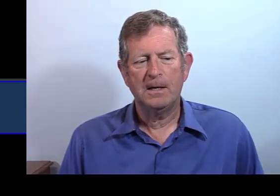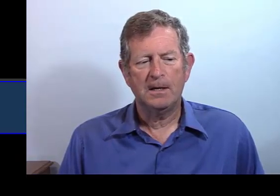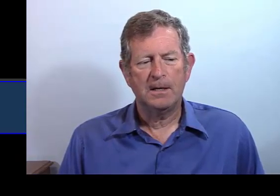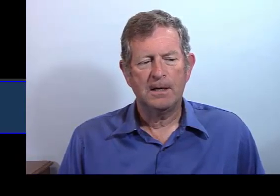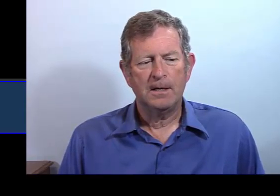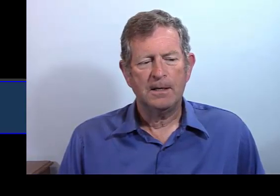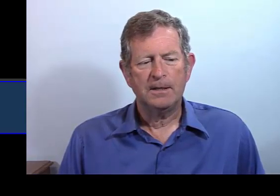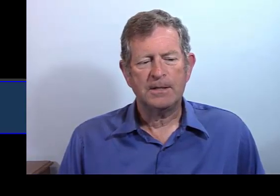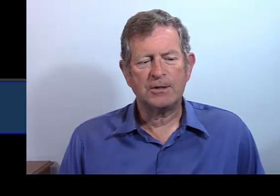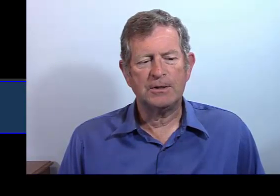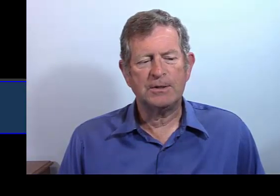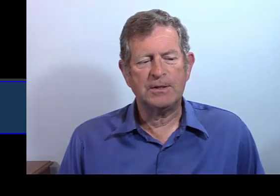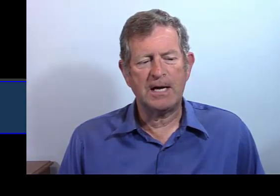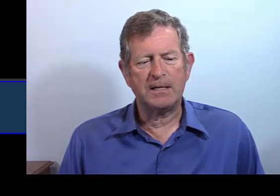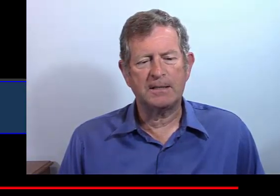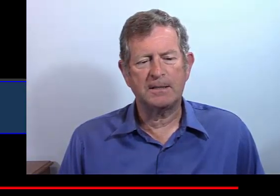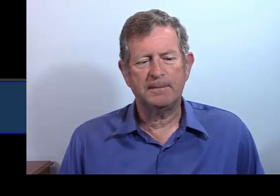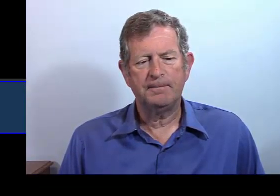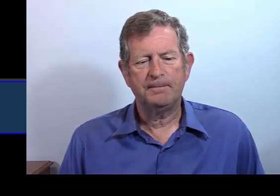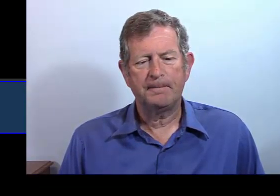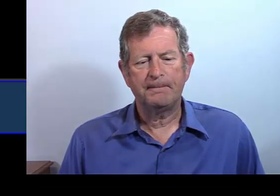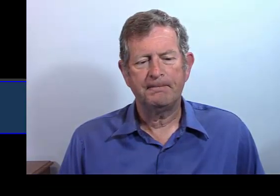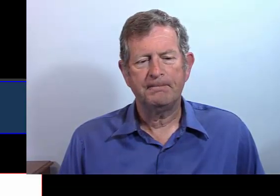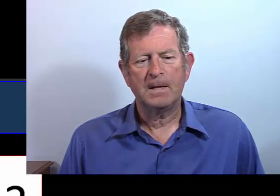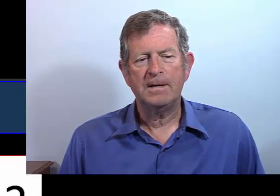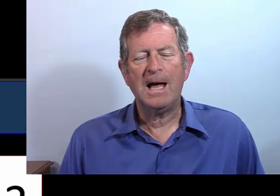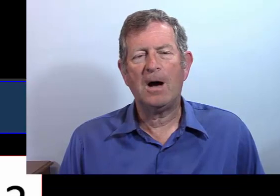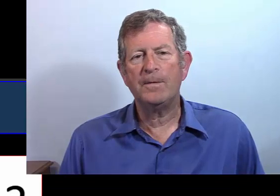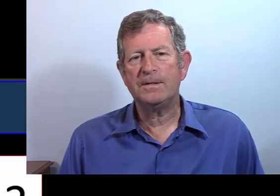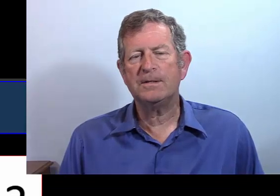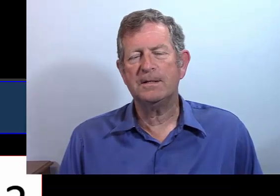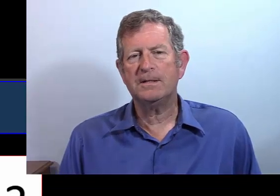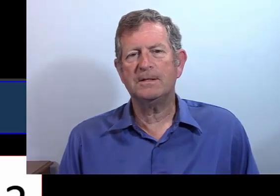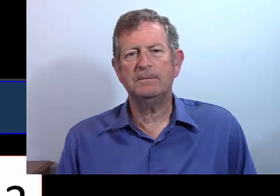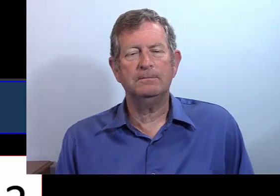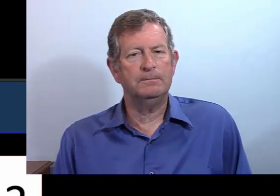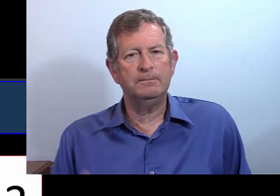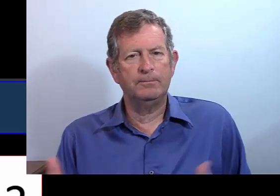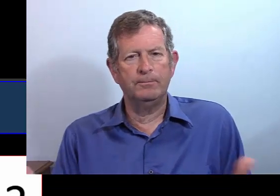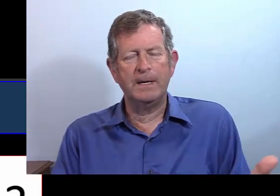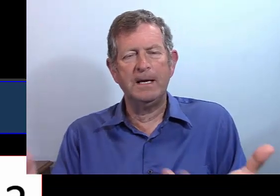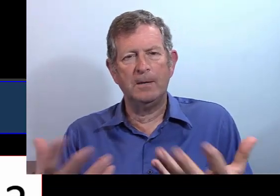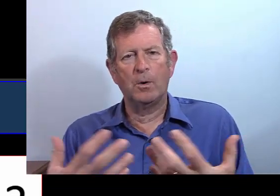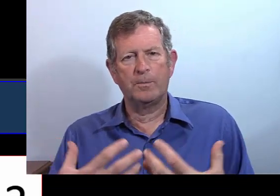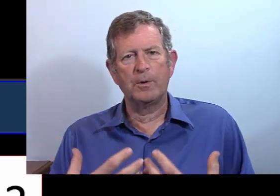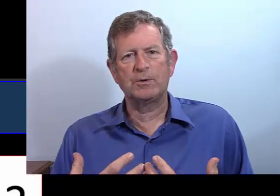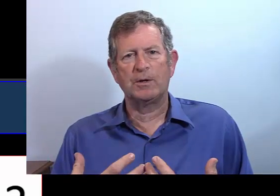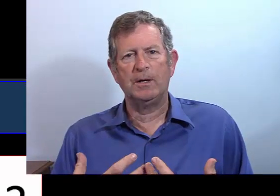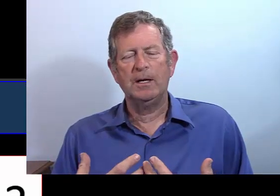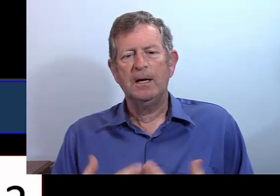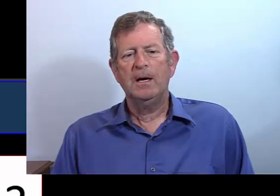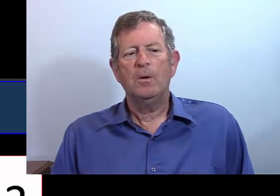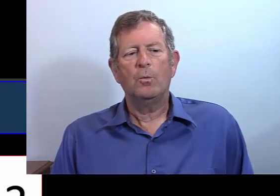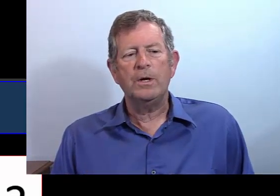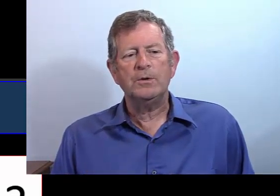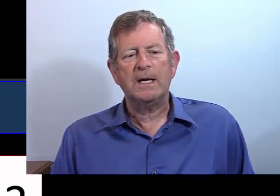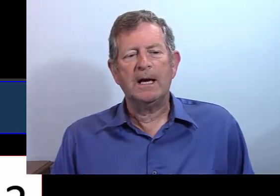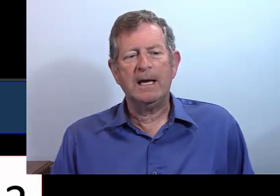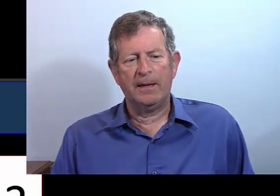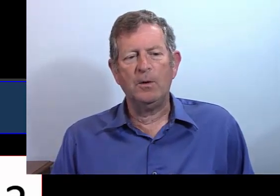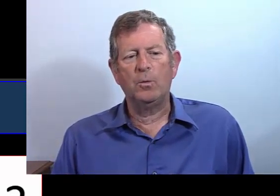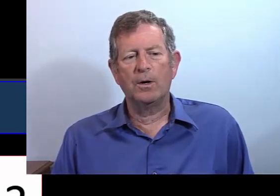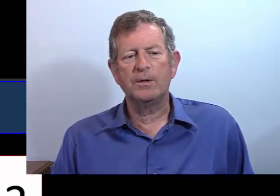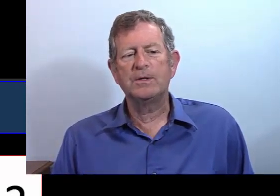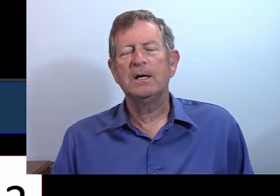them. Section 6, now this is making it more personal. We're